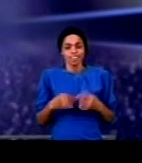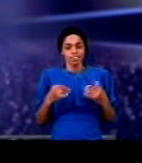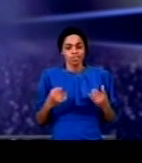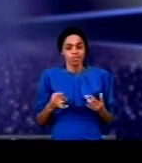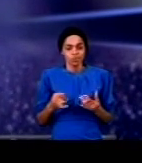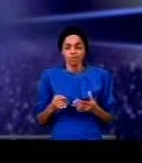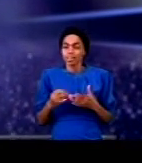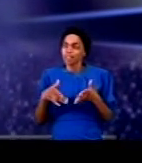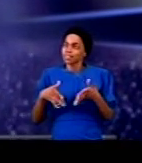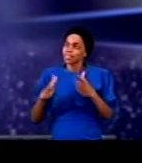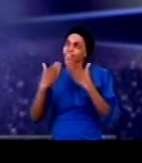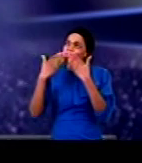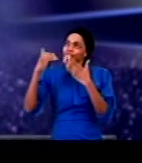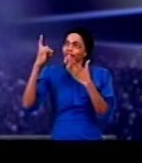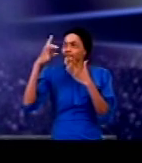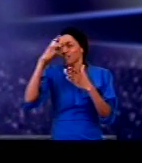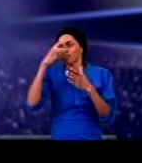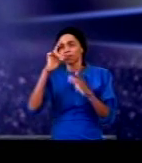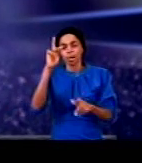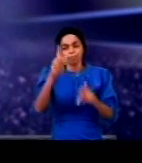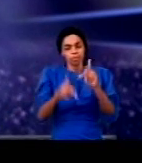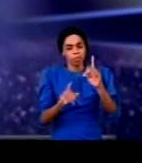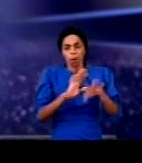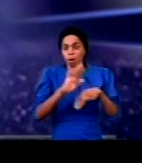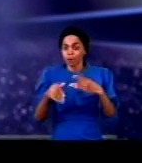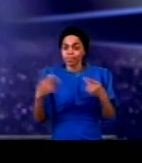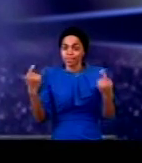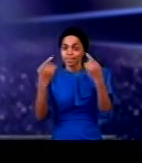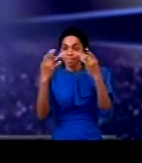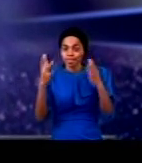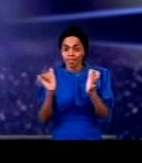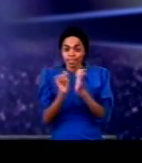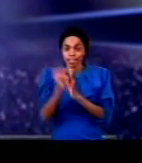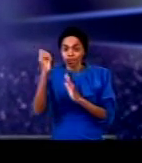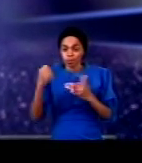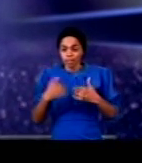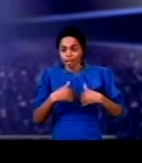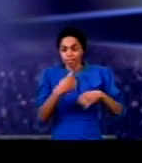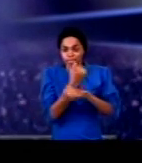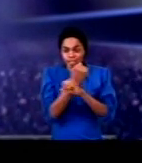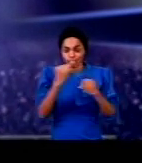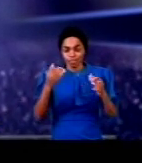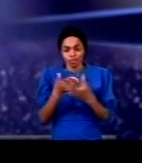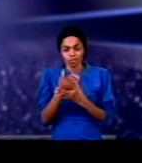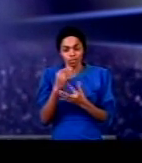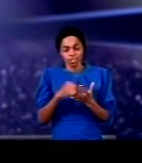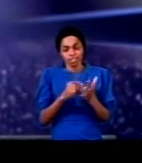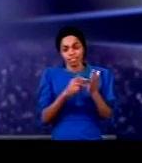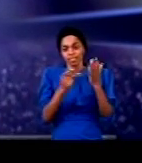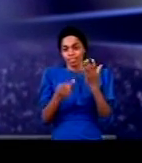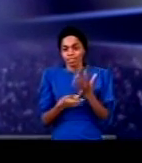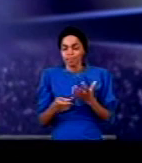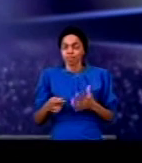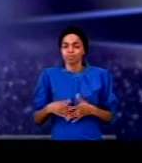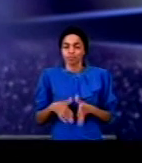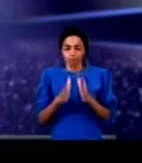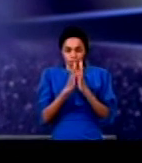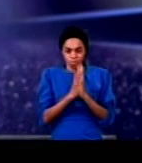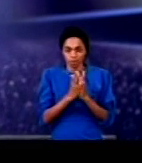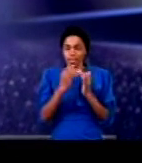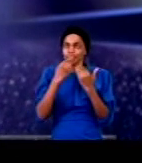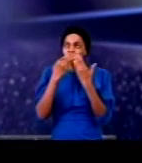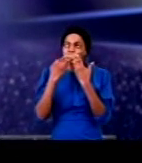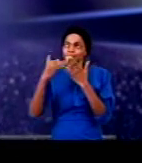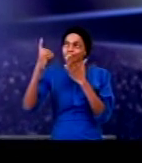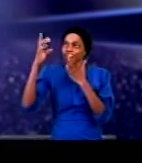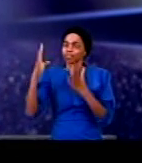thank Him for His servant, our Father in the Lord, our General Superintendent, Pastor Dr. W. F. Kumi, the convener of